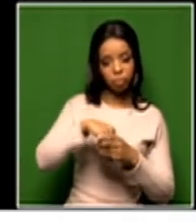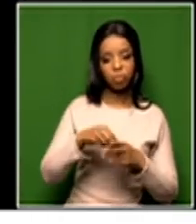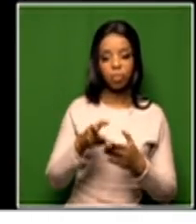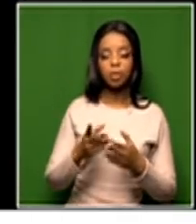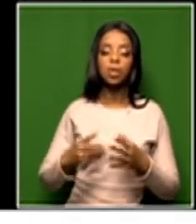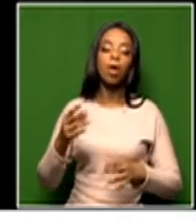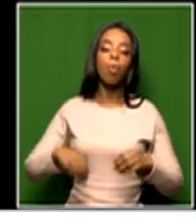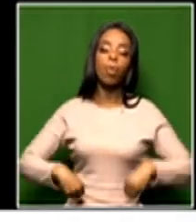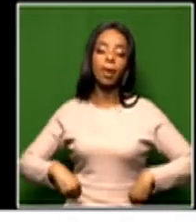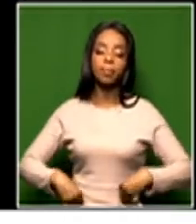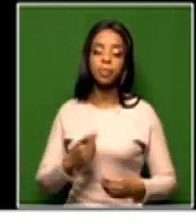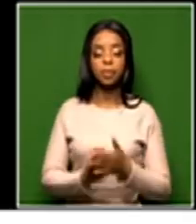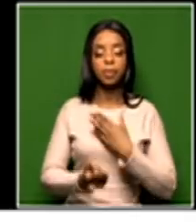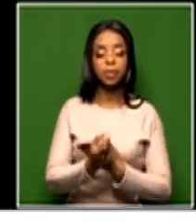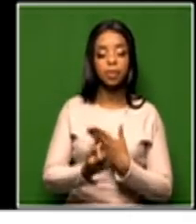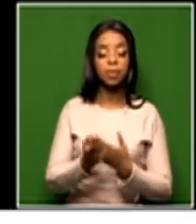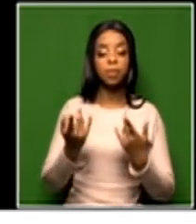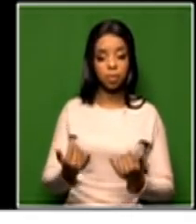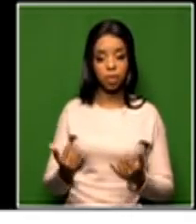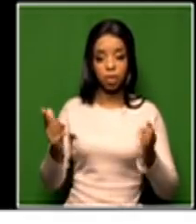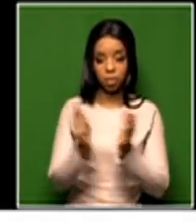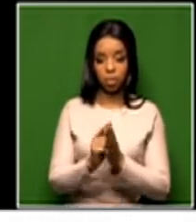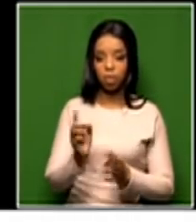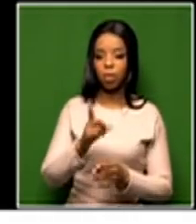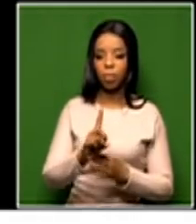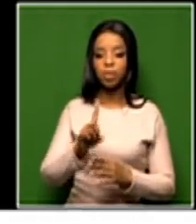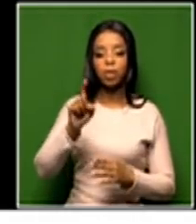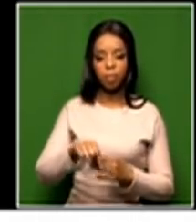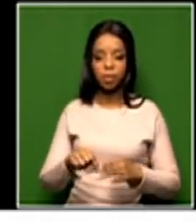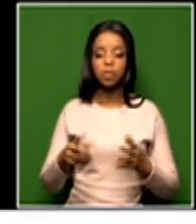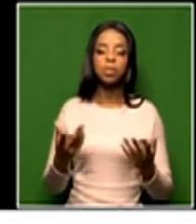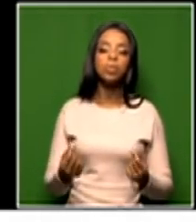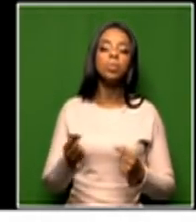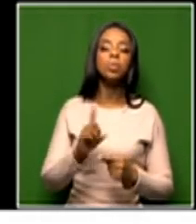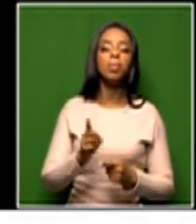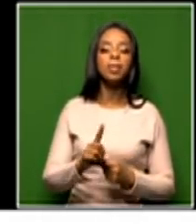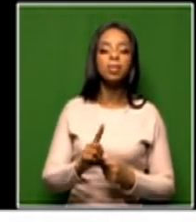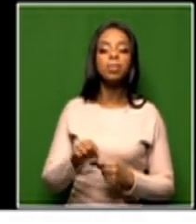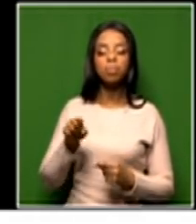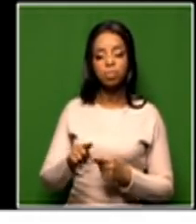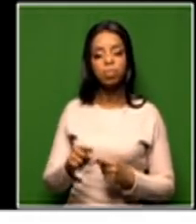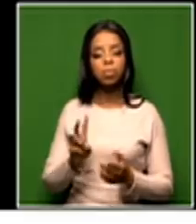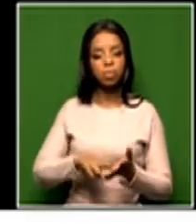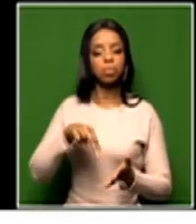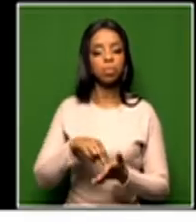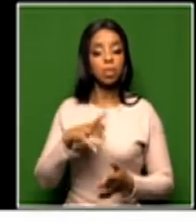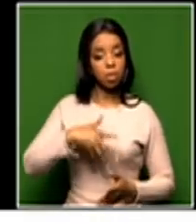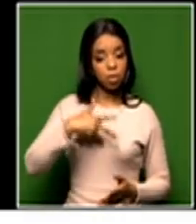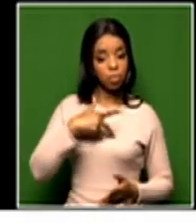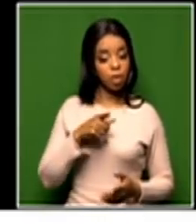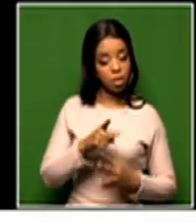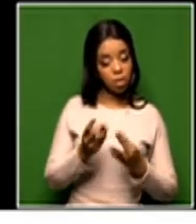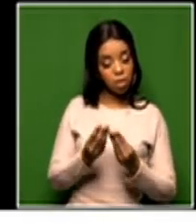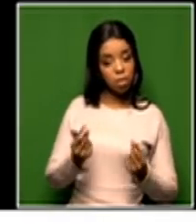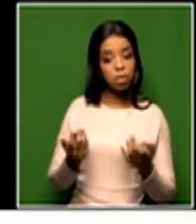agencies will be well served to shape up and to actually step up to the plate. They've wanted resources. They may